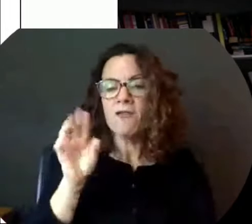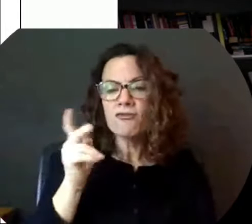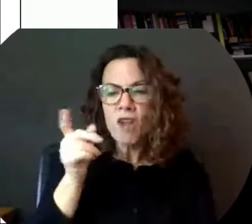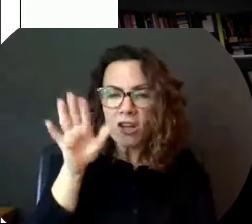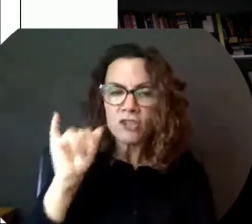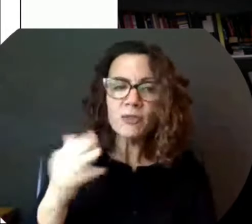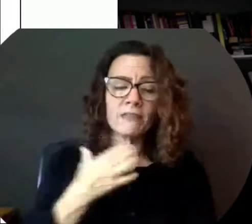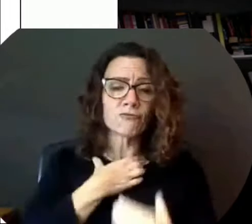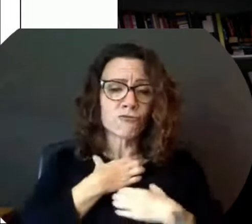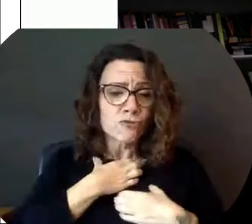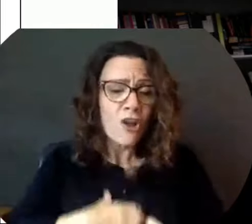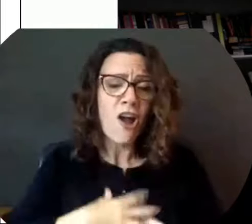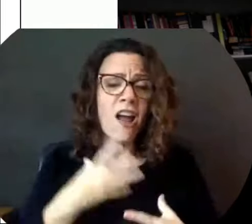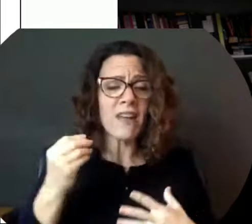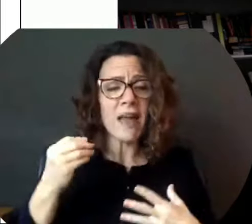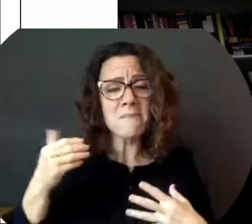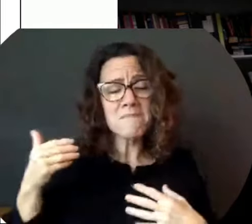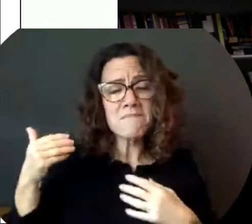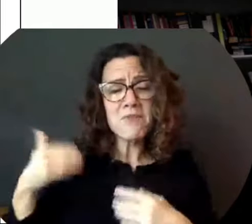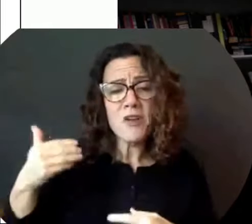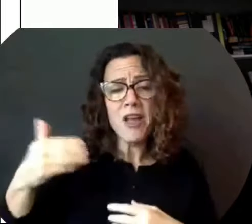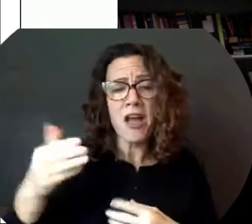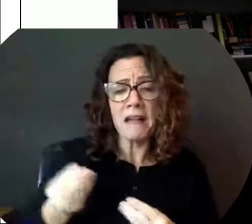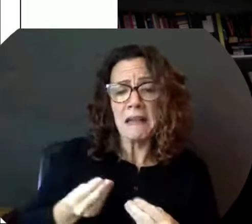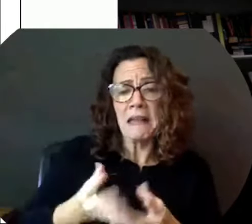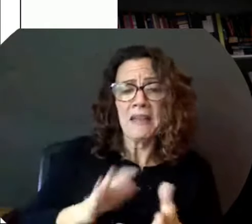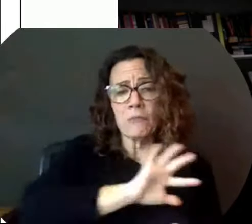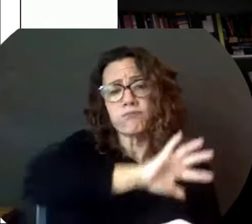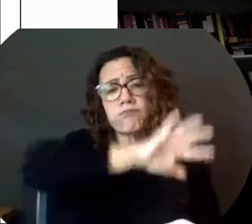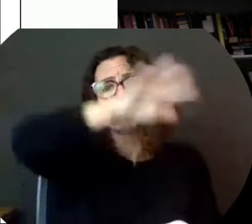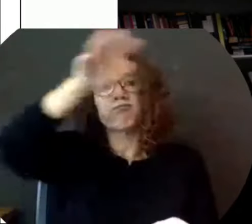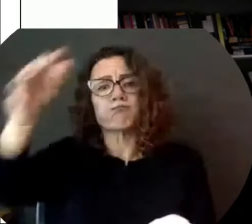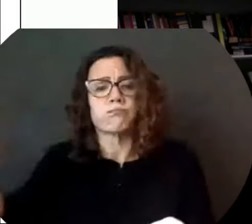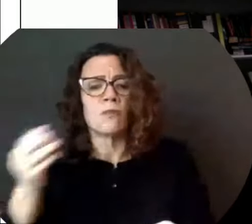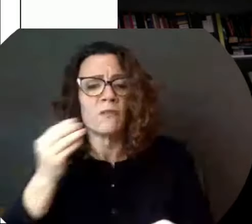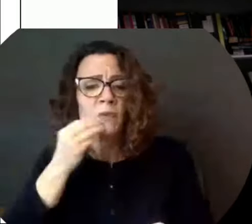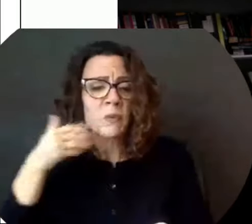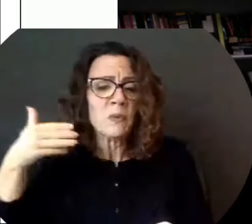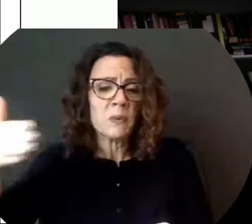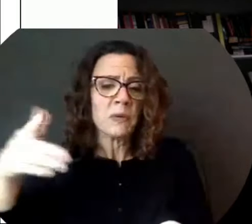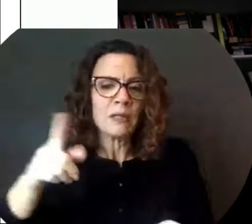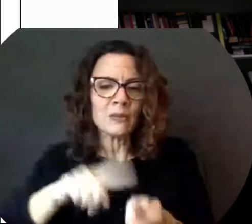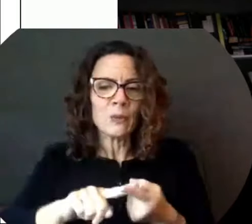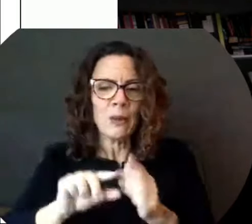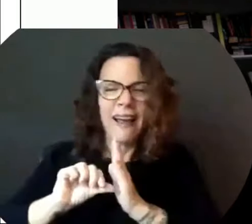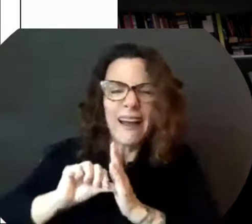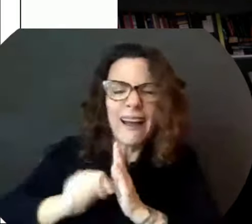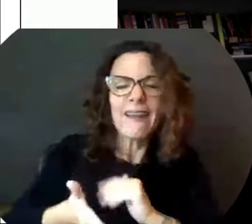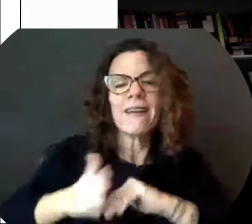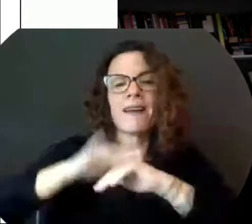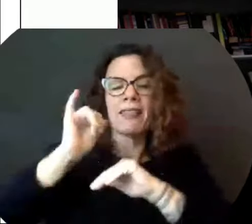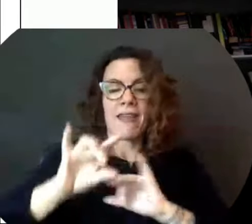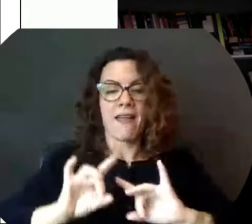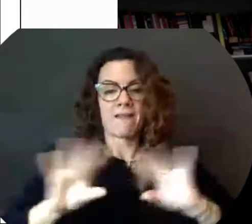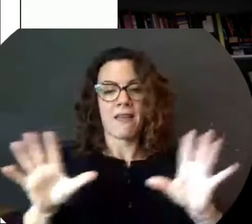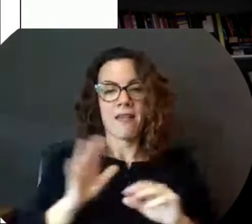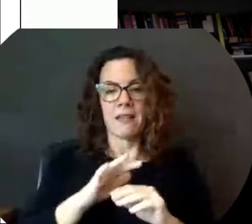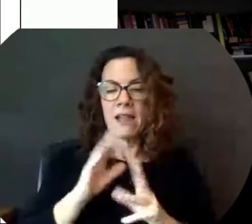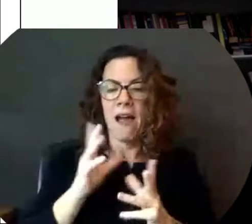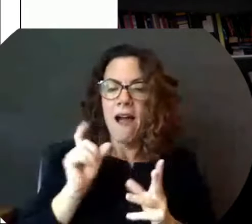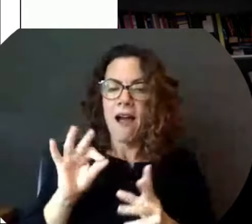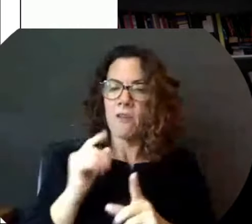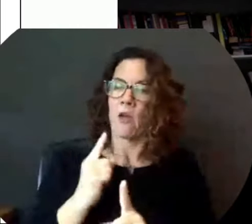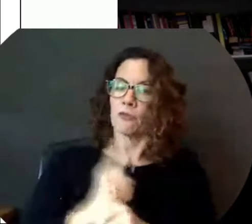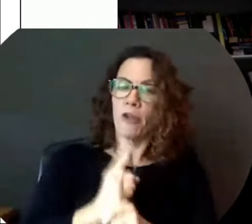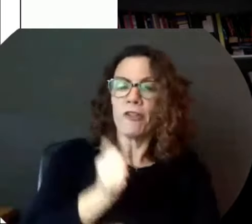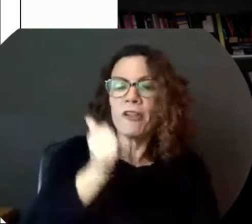feast, again, to enhance the violence of regular day-to-day starvation. And I think that kind of, although I think